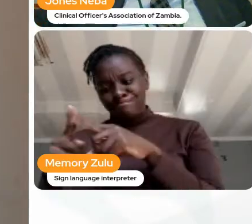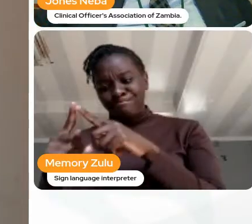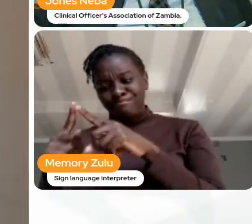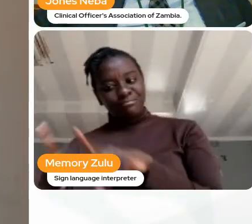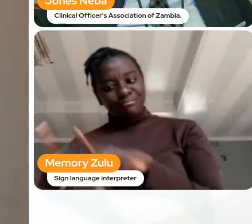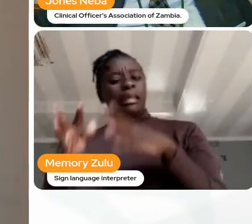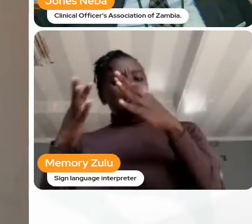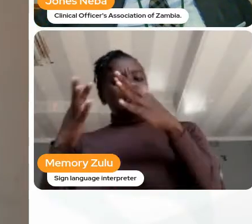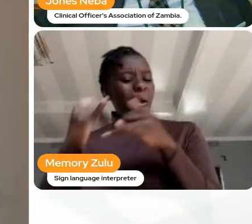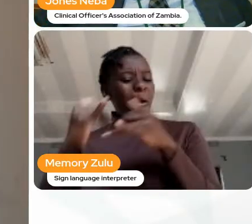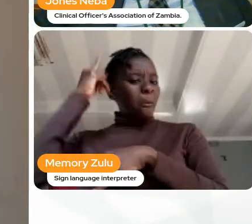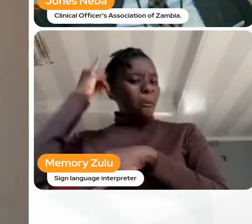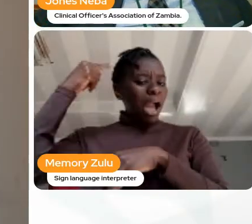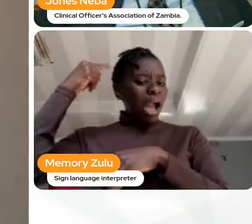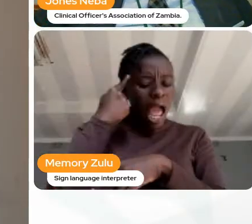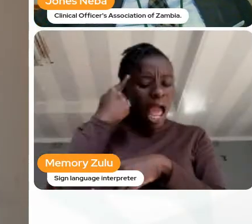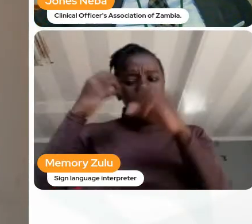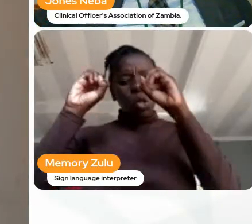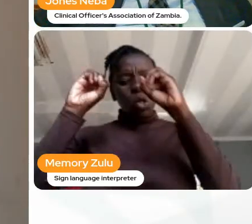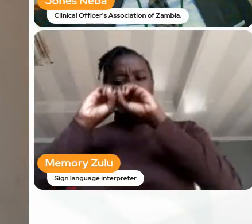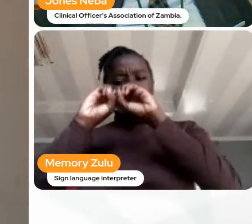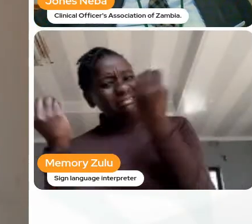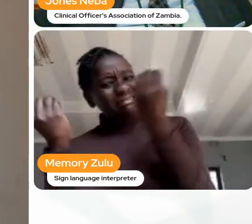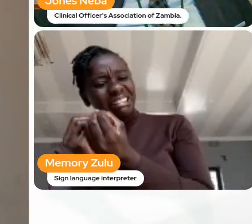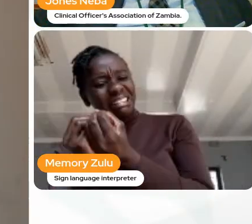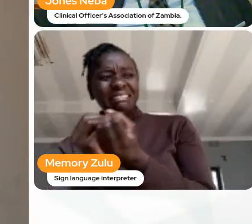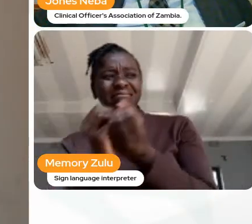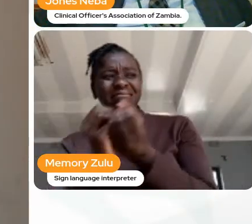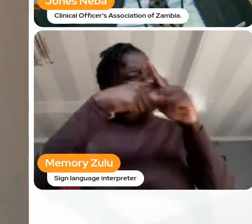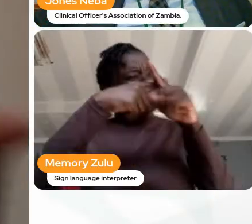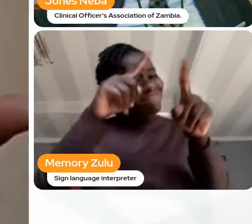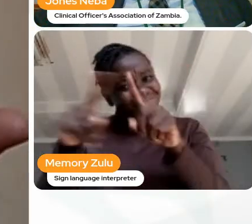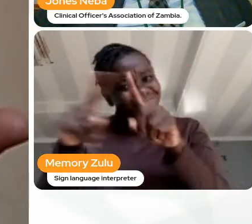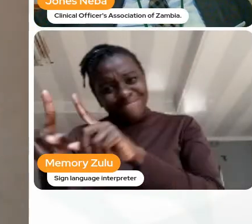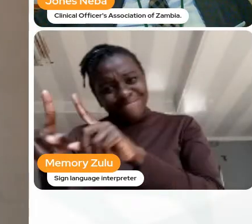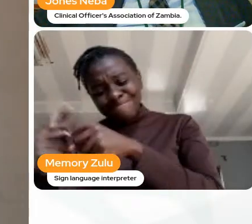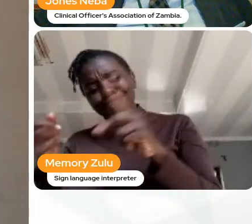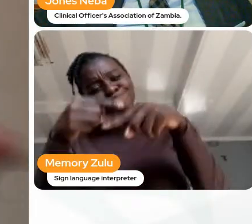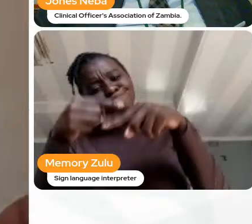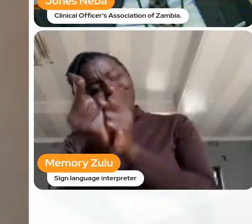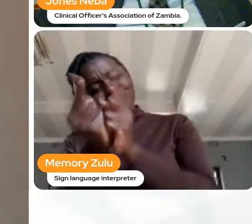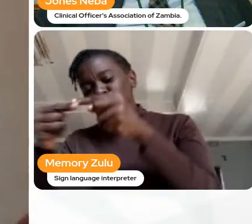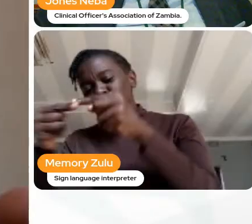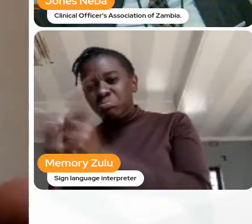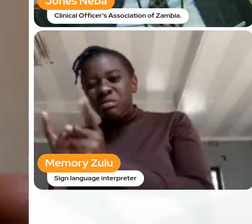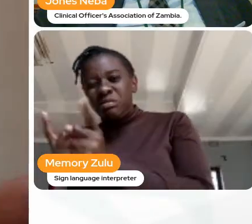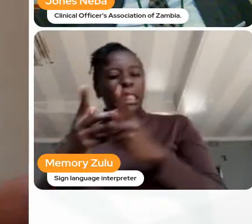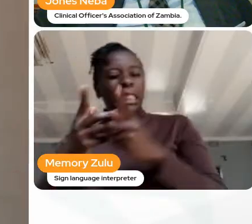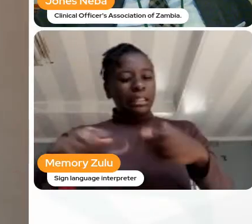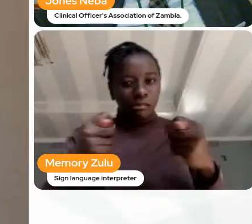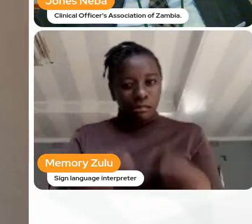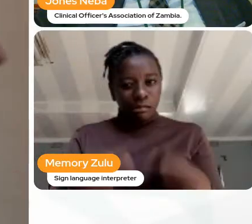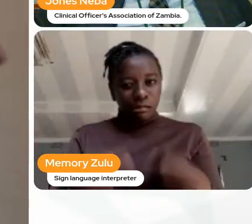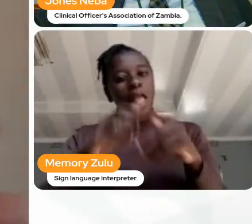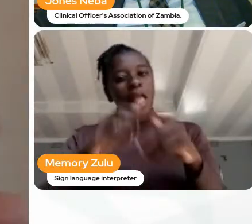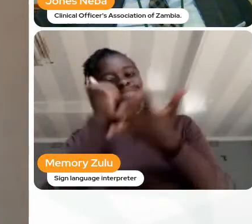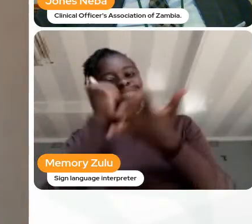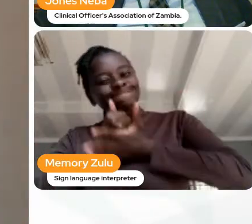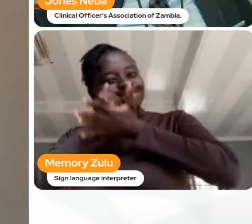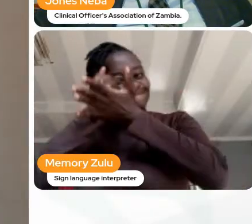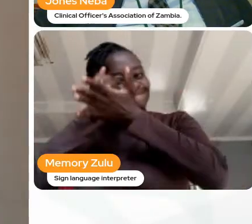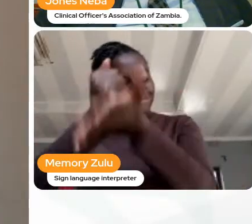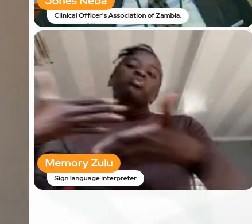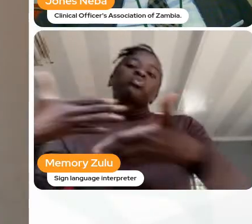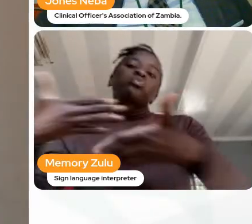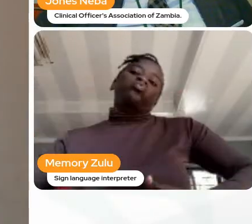choose self-medication. Like, they get to want to self-medicate themselves whenever they experience